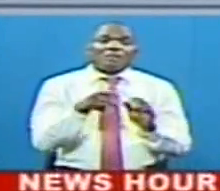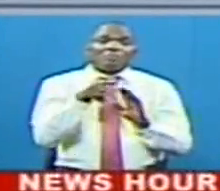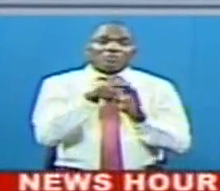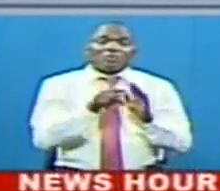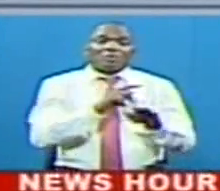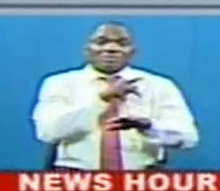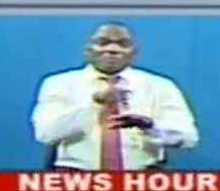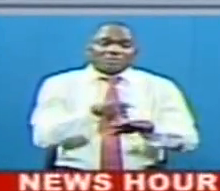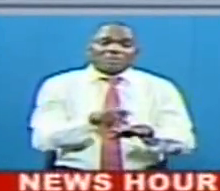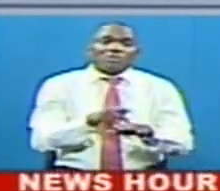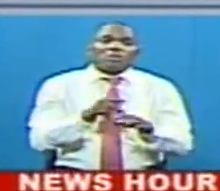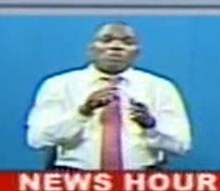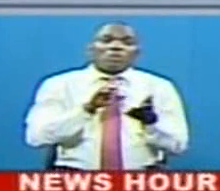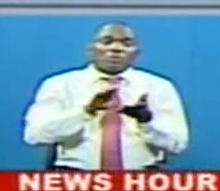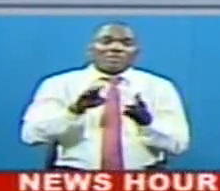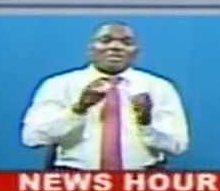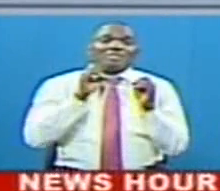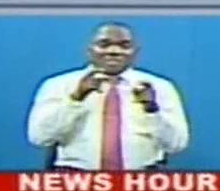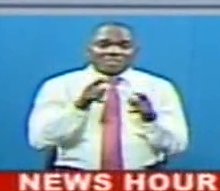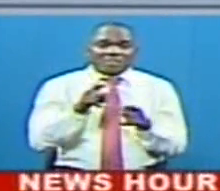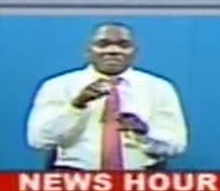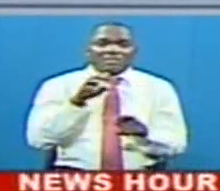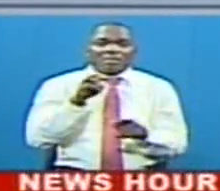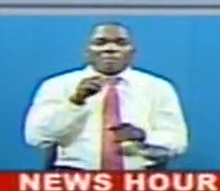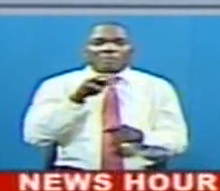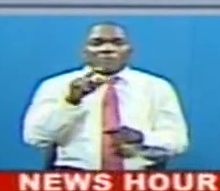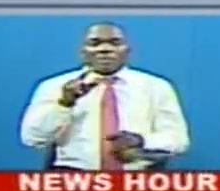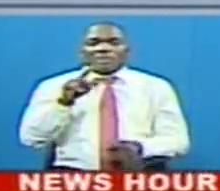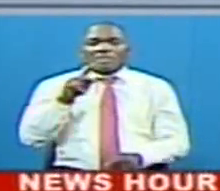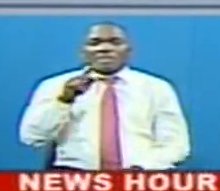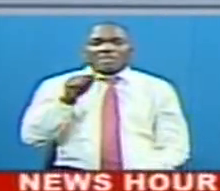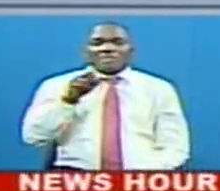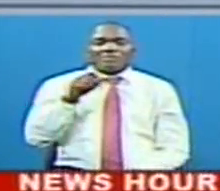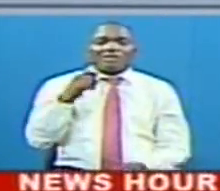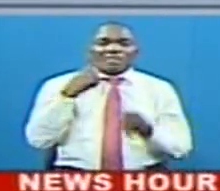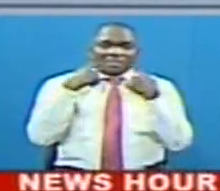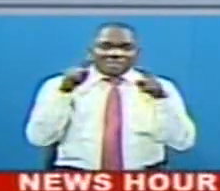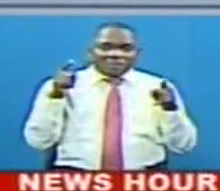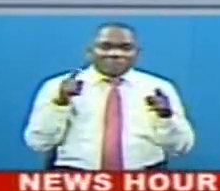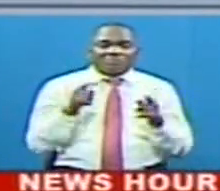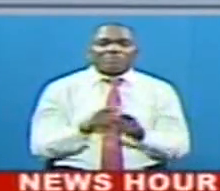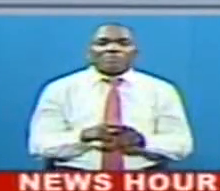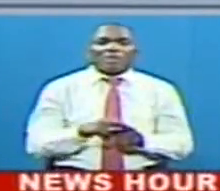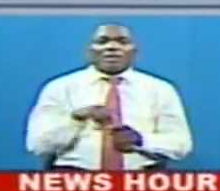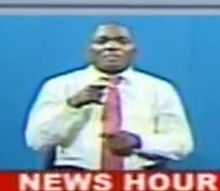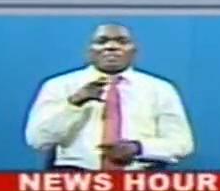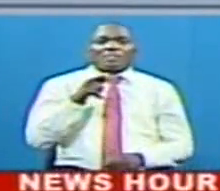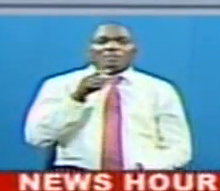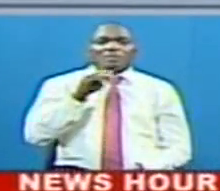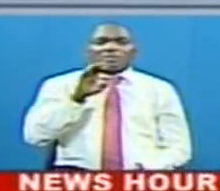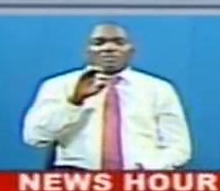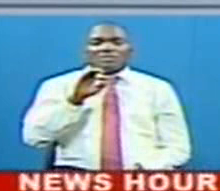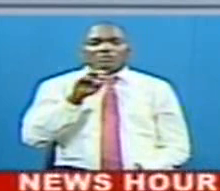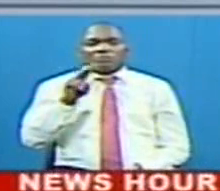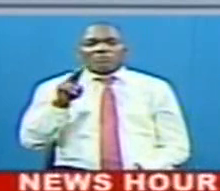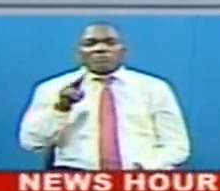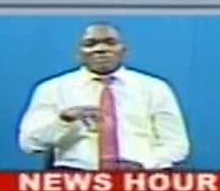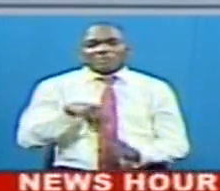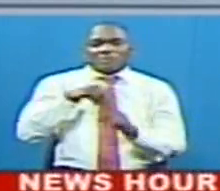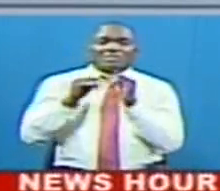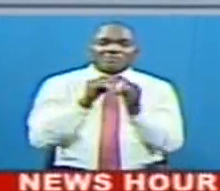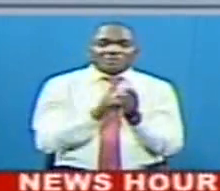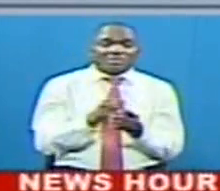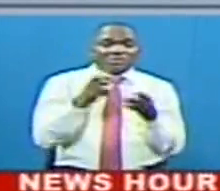Igorosu College of Education, Dr. Emmanuel Kasama, disclosed this to GBC 24 in an